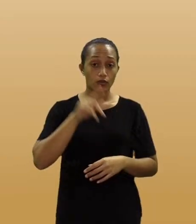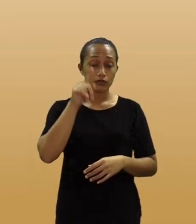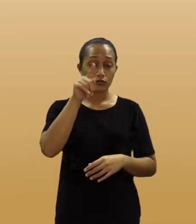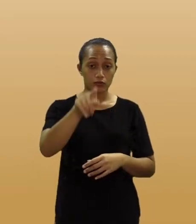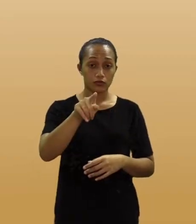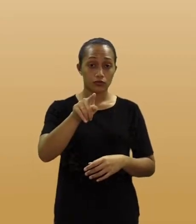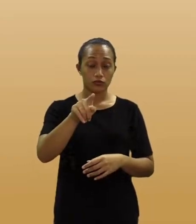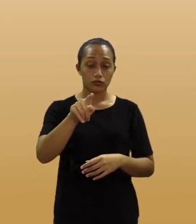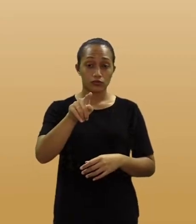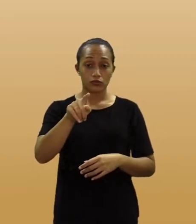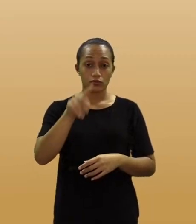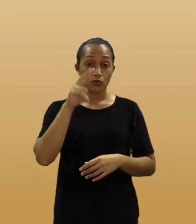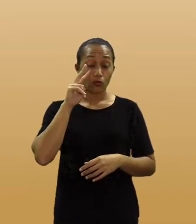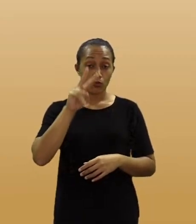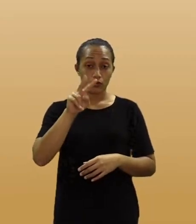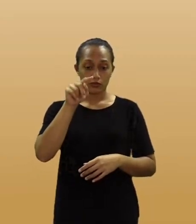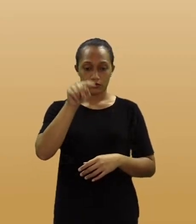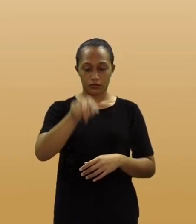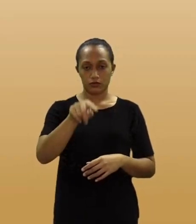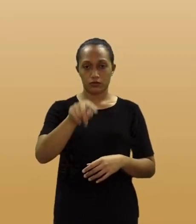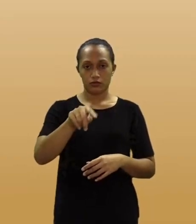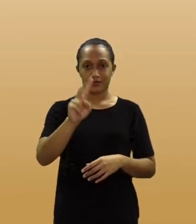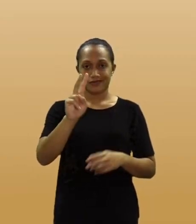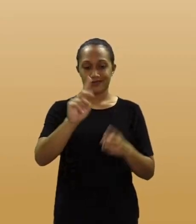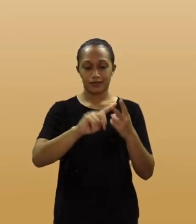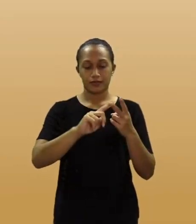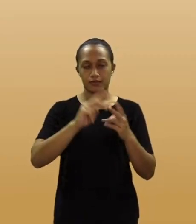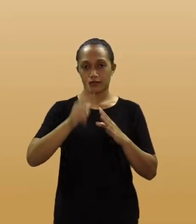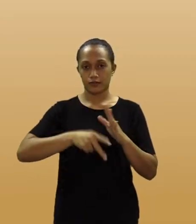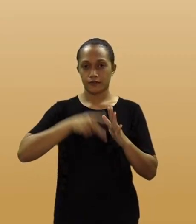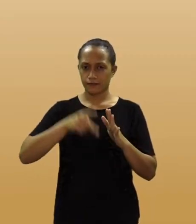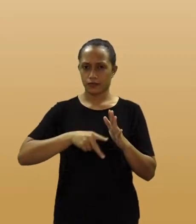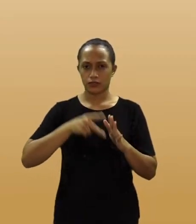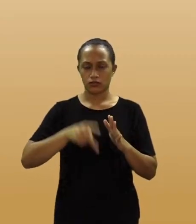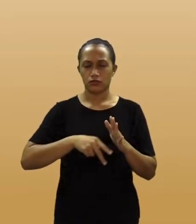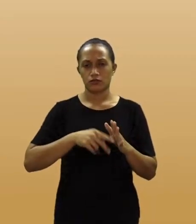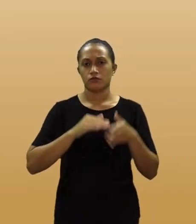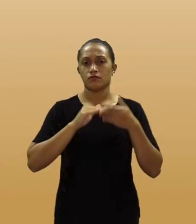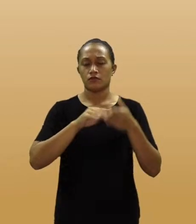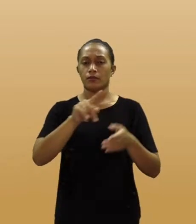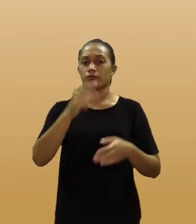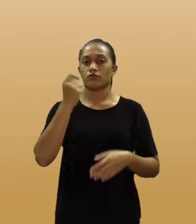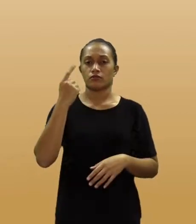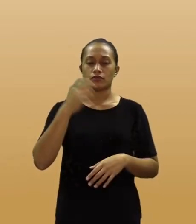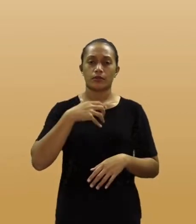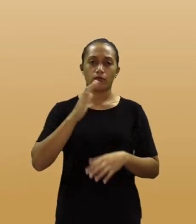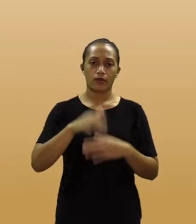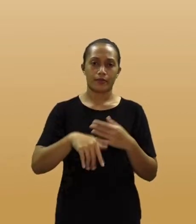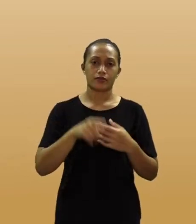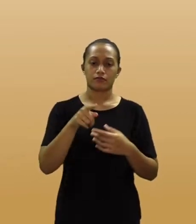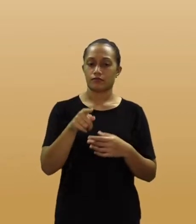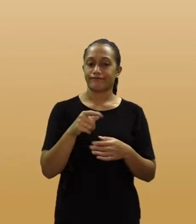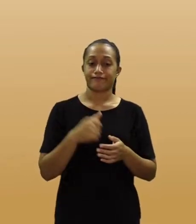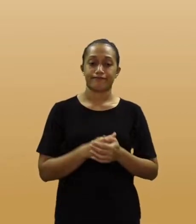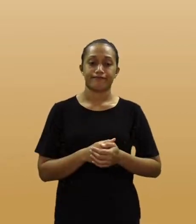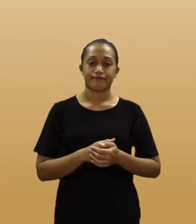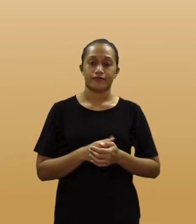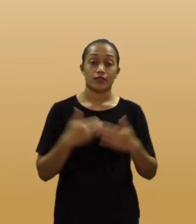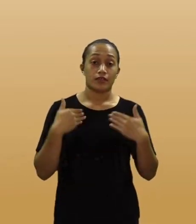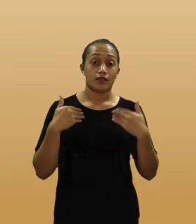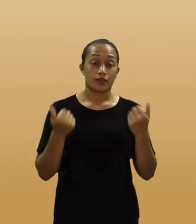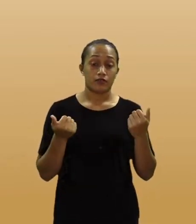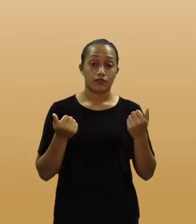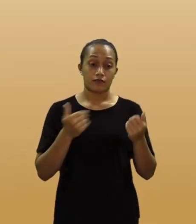to watch this second video clip here to help you understand more about